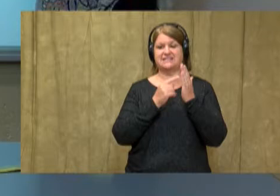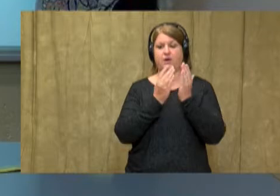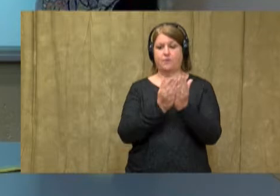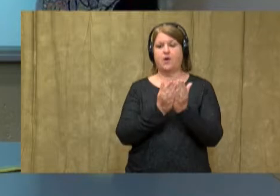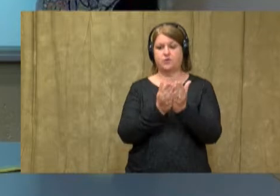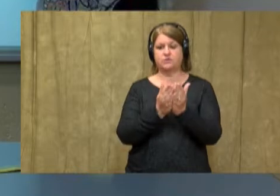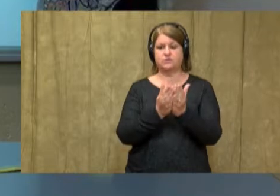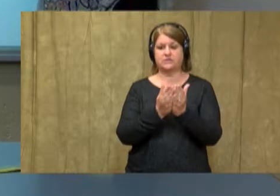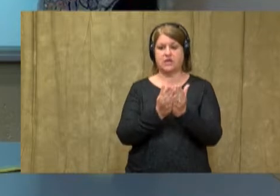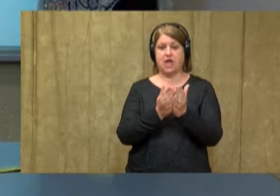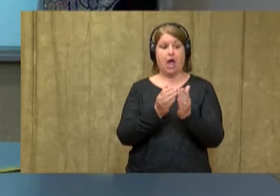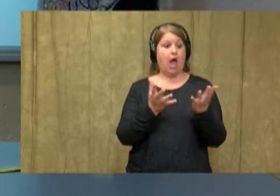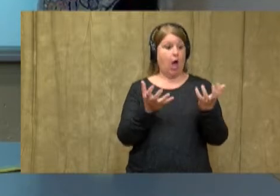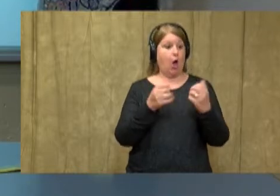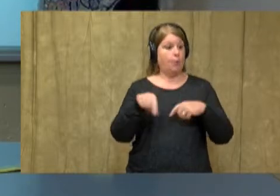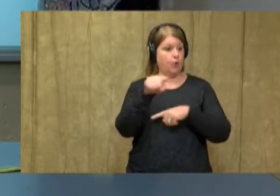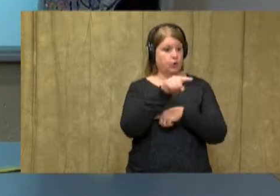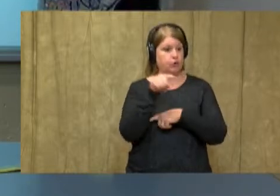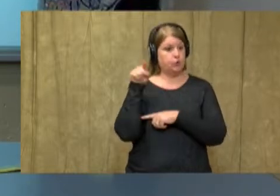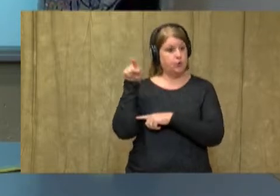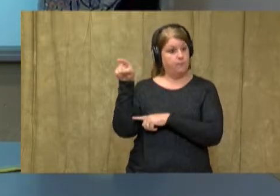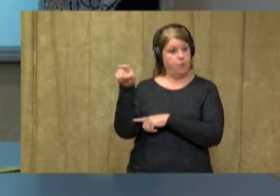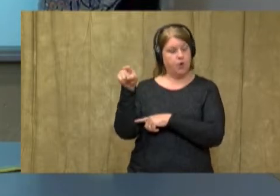tallest sailboat.